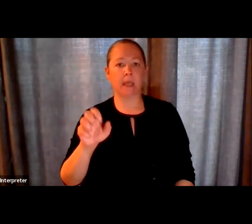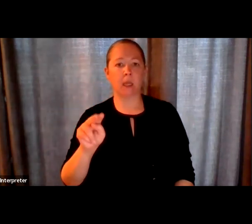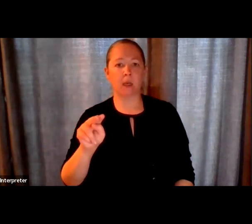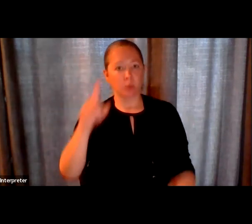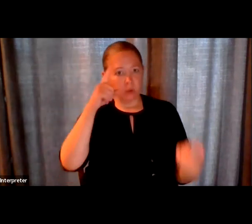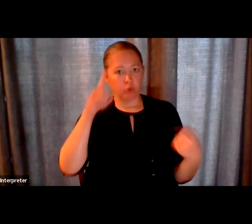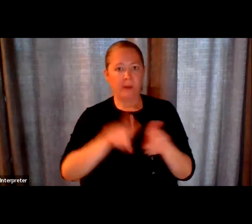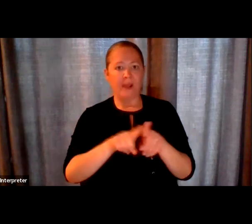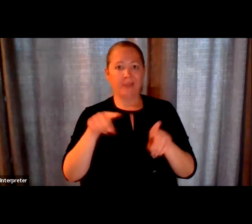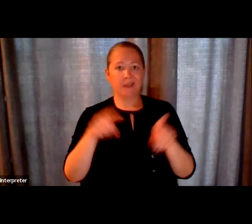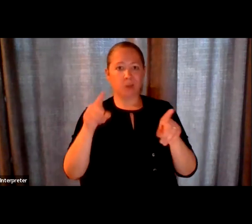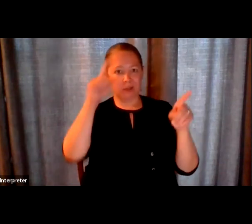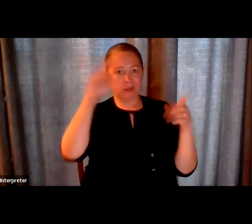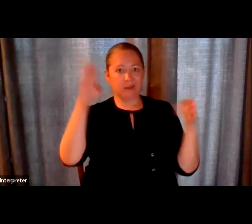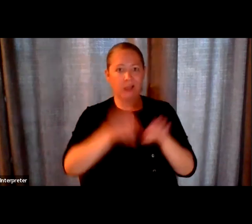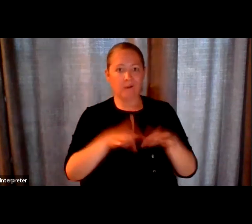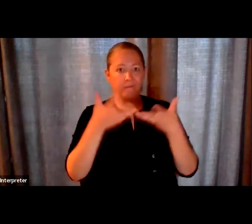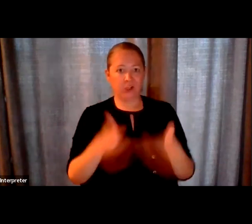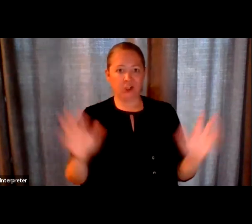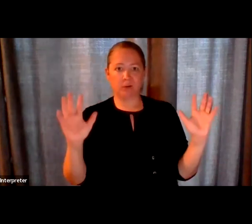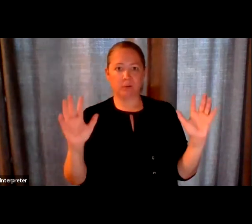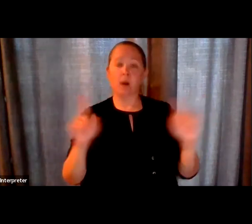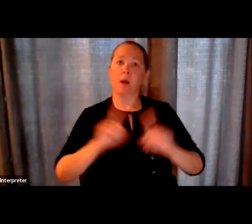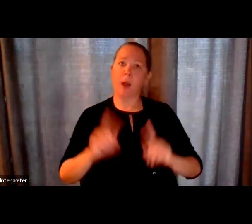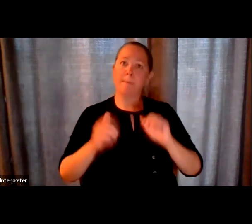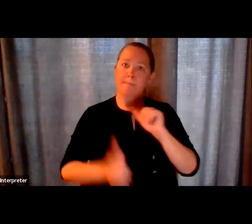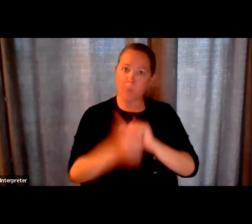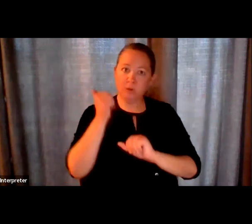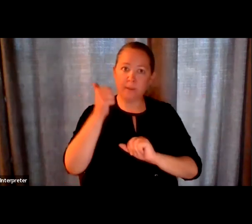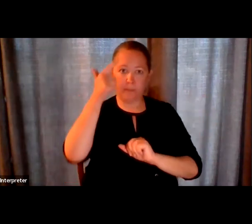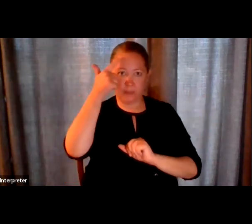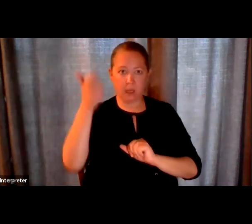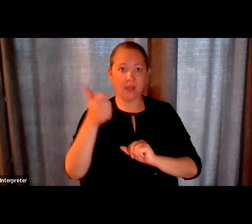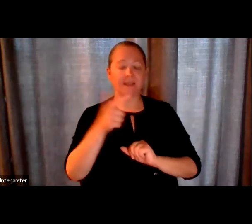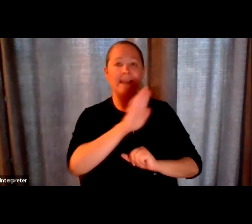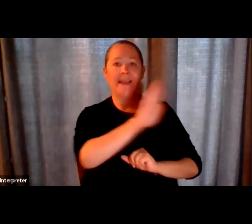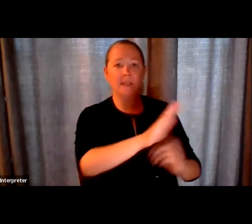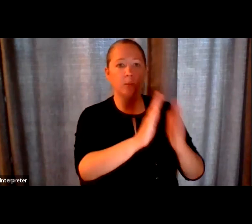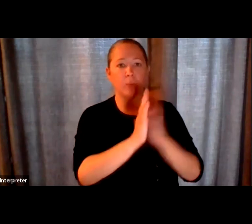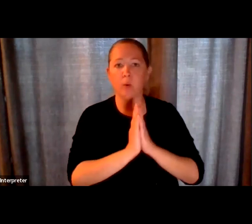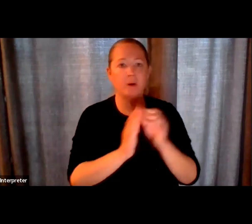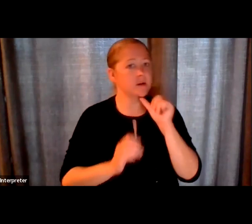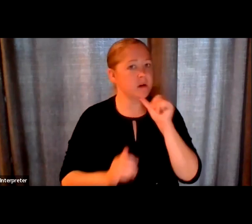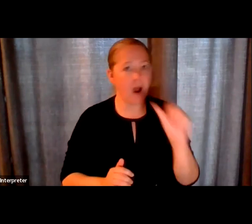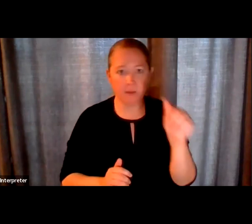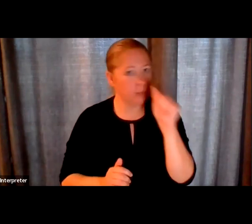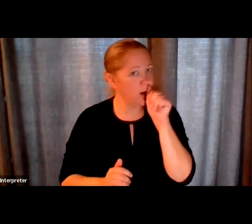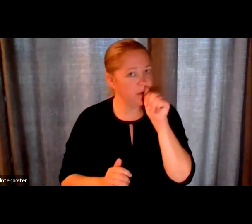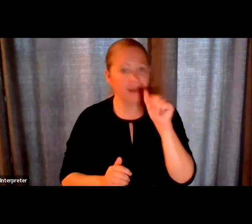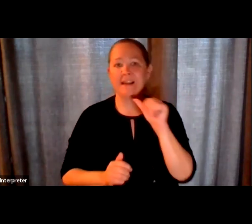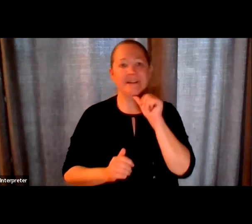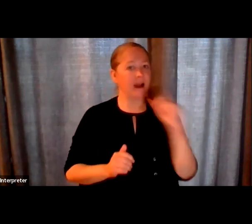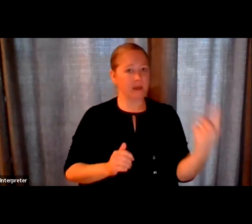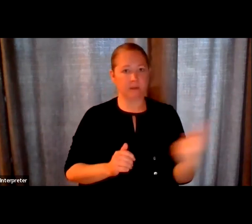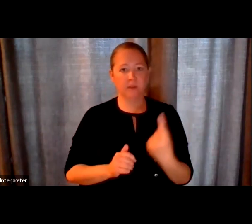settled, mostly because his prayers were neither private nor by himself. They were causing a lot